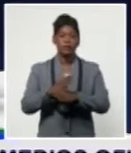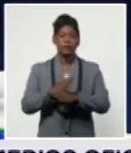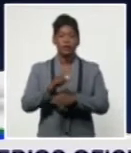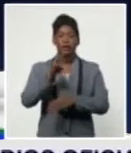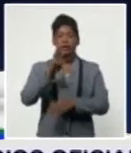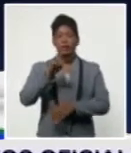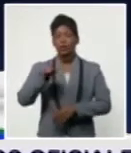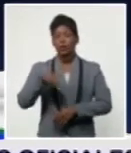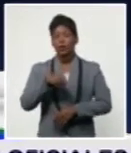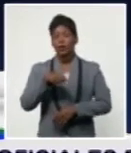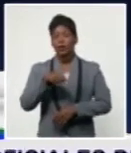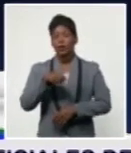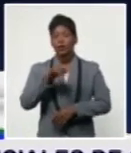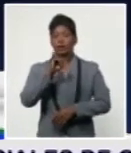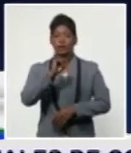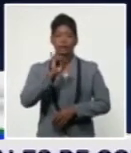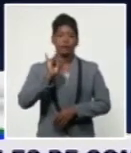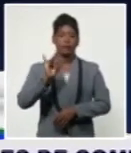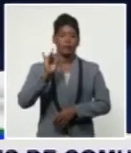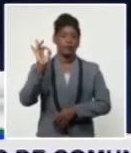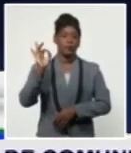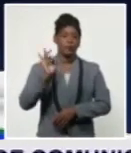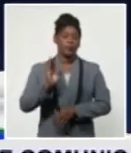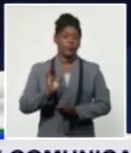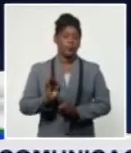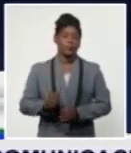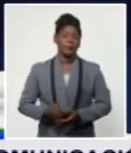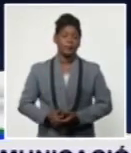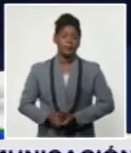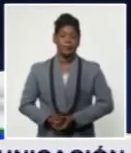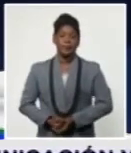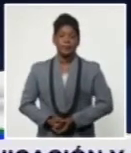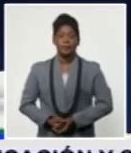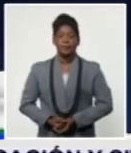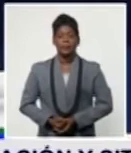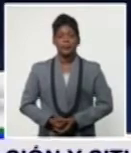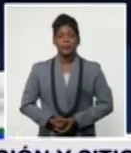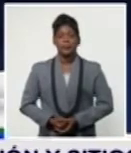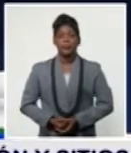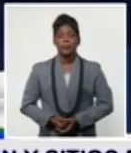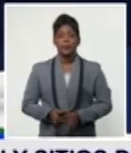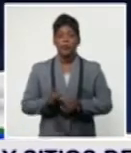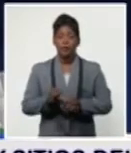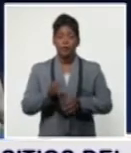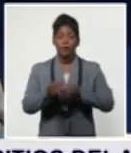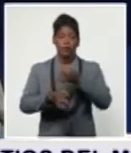This gives Cuba a lethality of 3.67%.